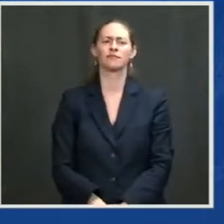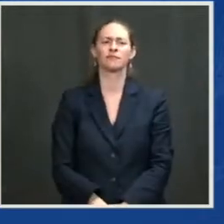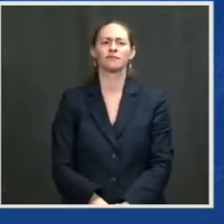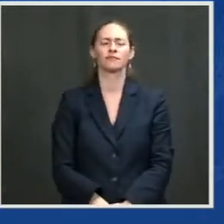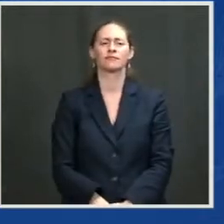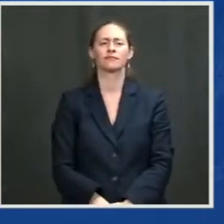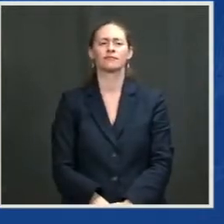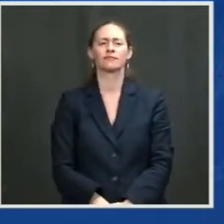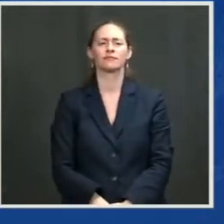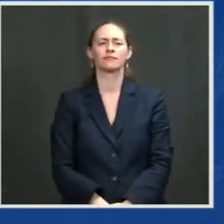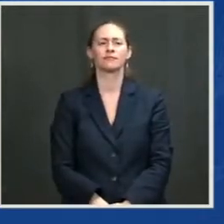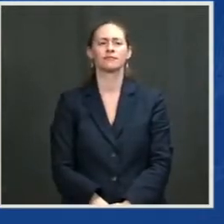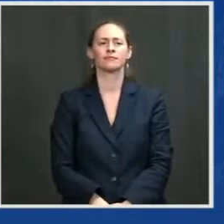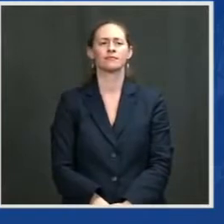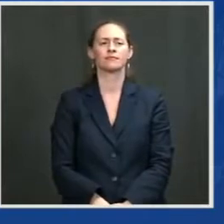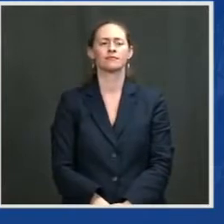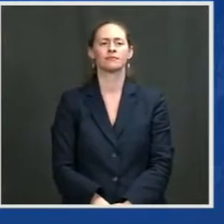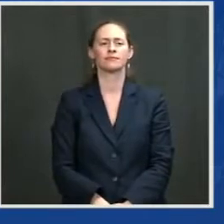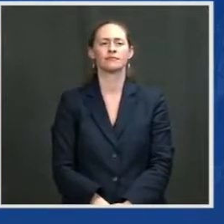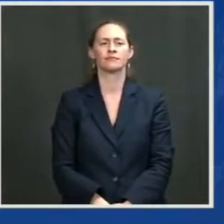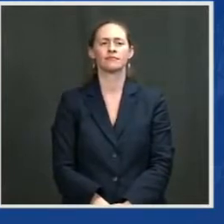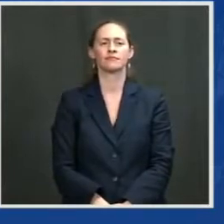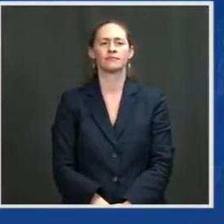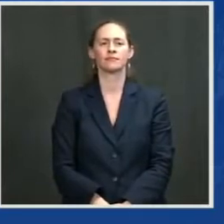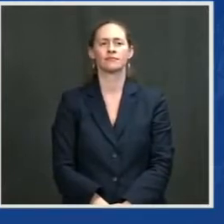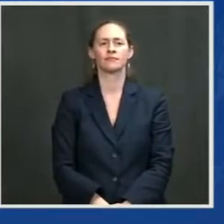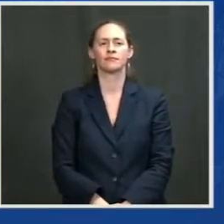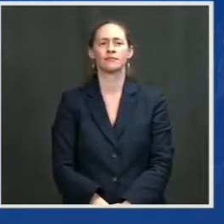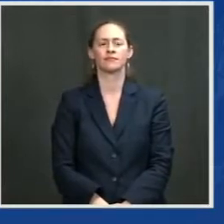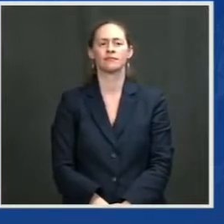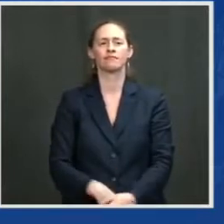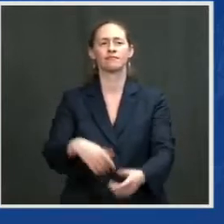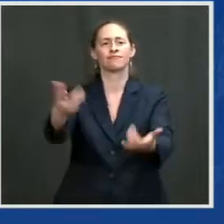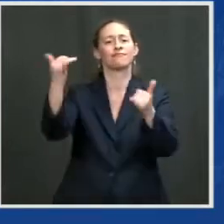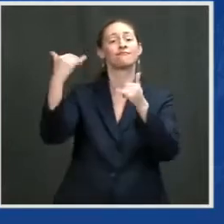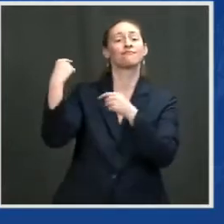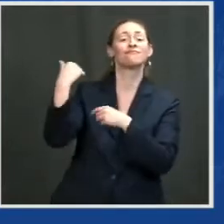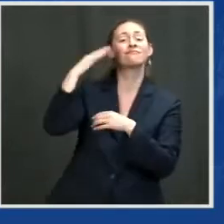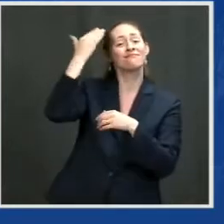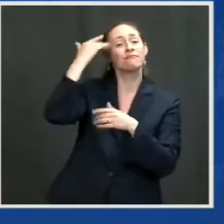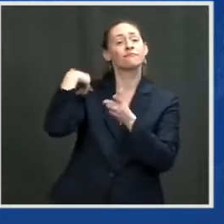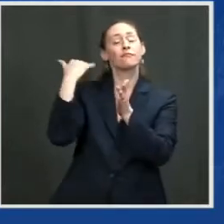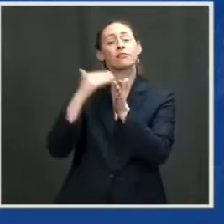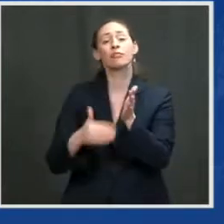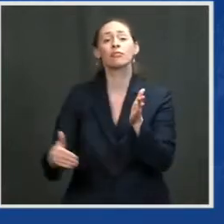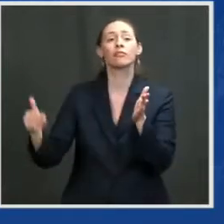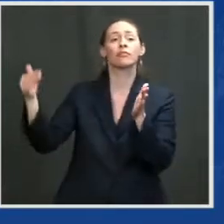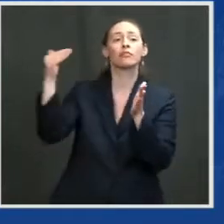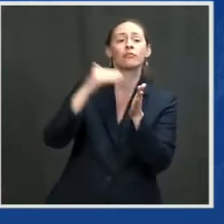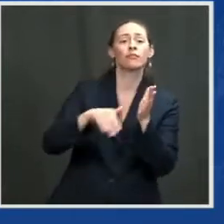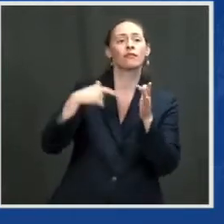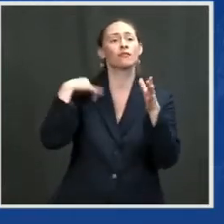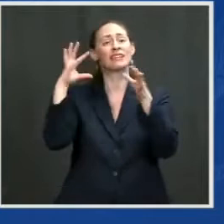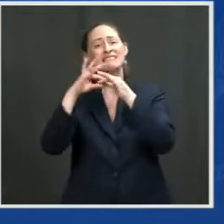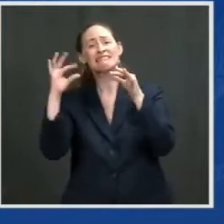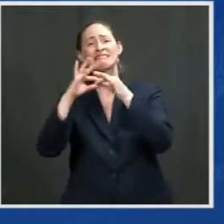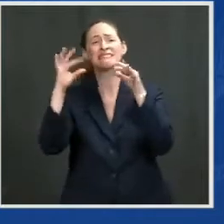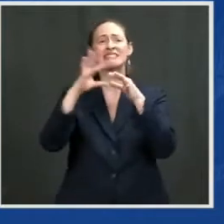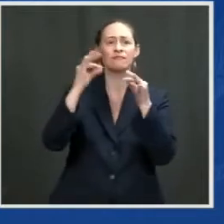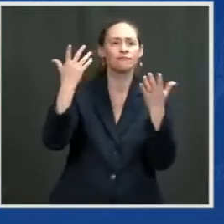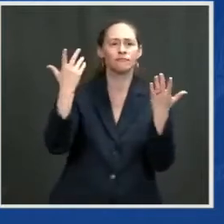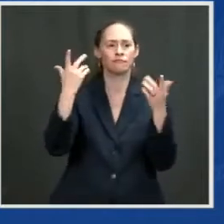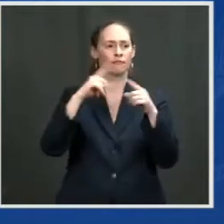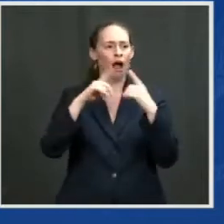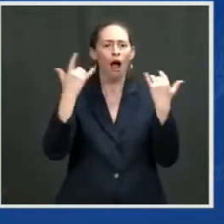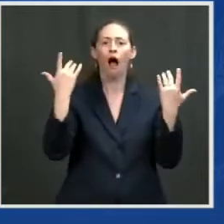be infrastructure week? Well, I got so tired of hearing infrastructure week. Nothing happened. Nothing has happened.